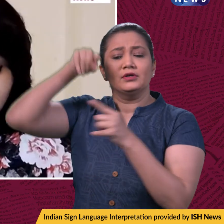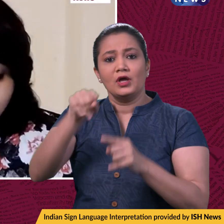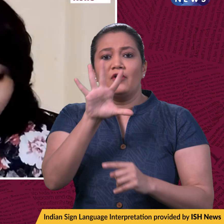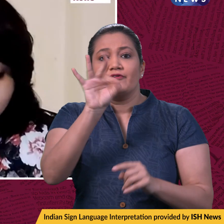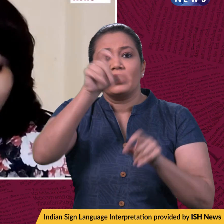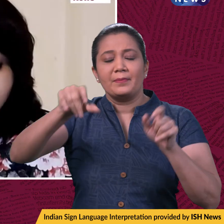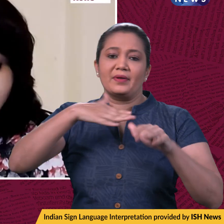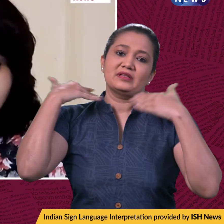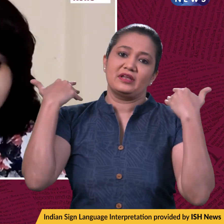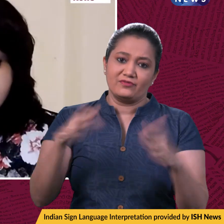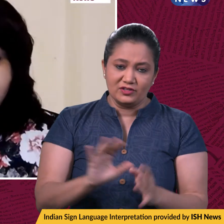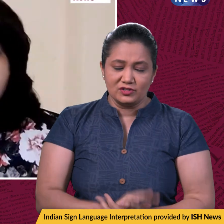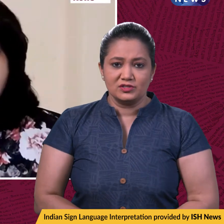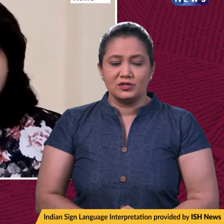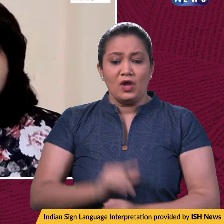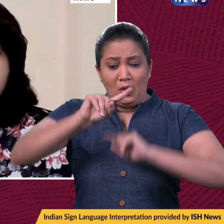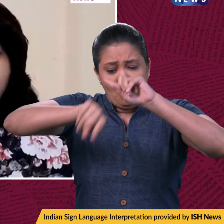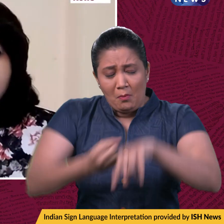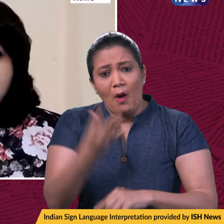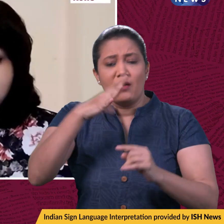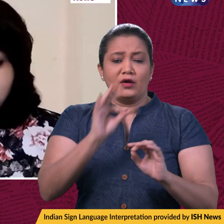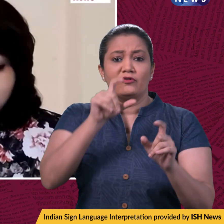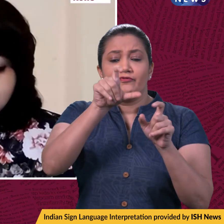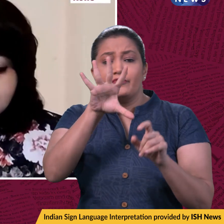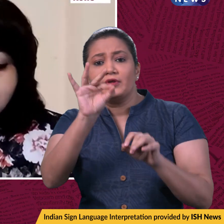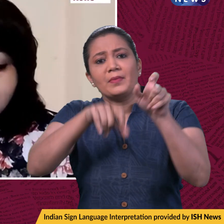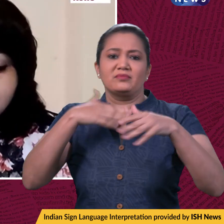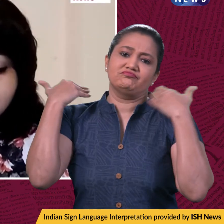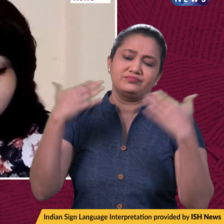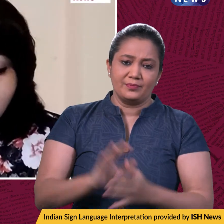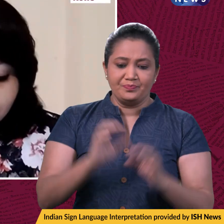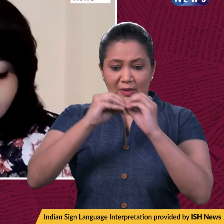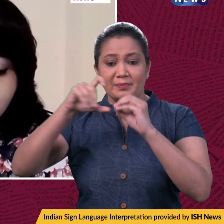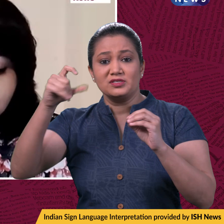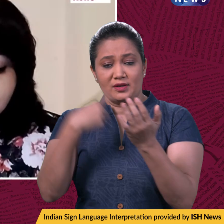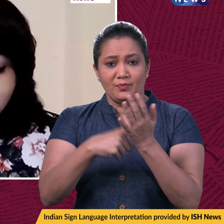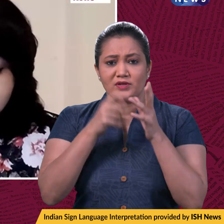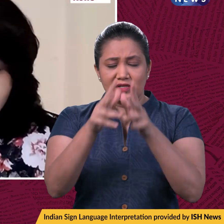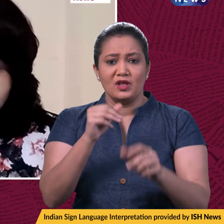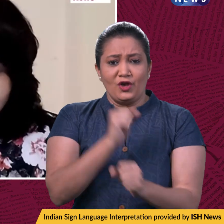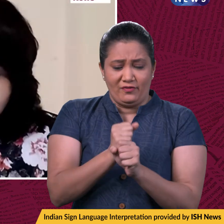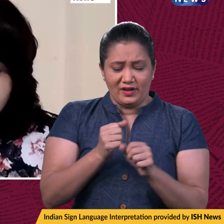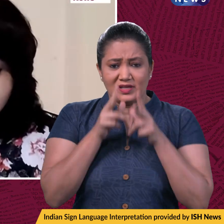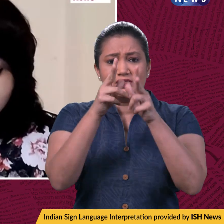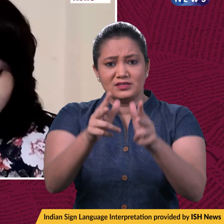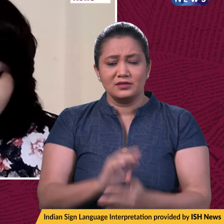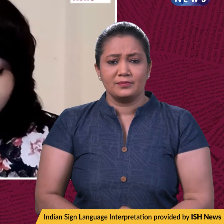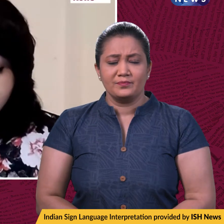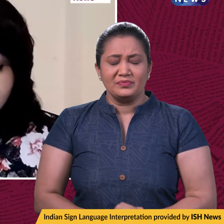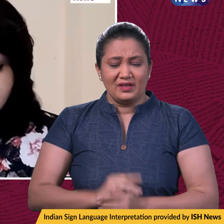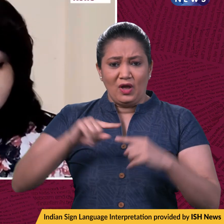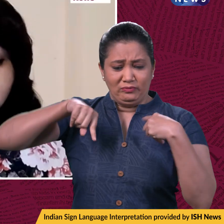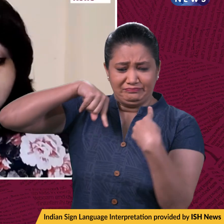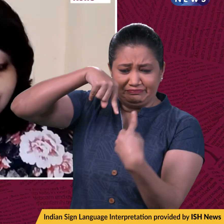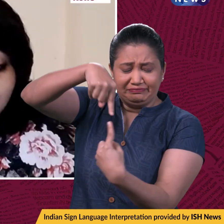by tornadoes overnight. According to a report by the BBC, the governor has dubbed it as the worst